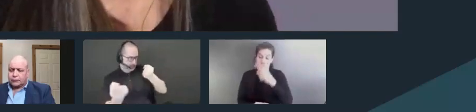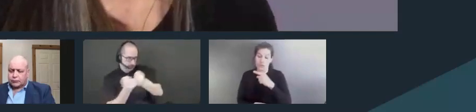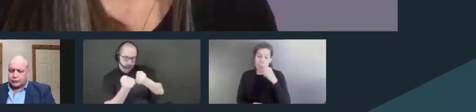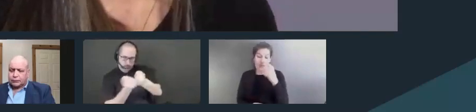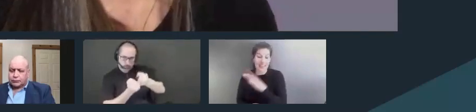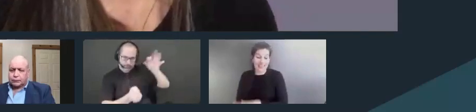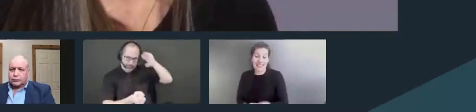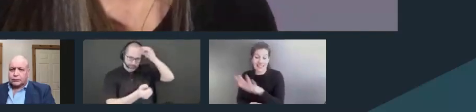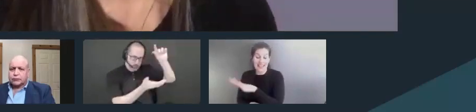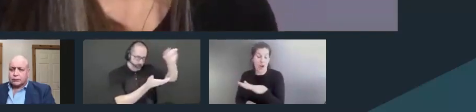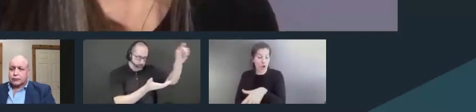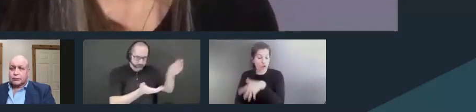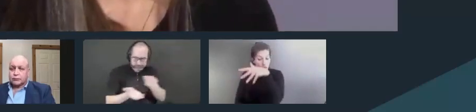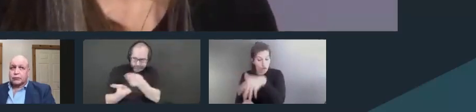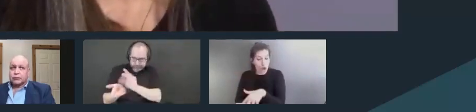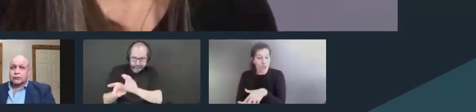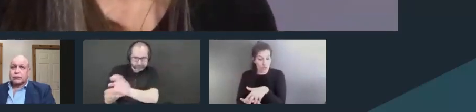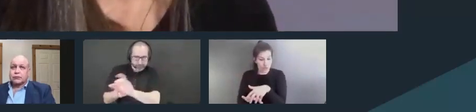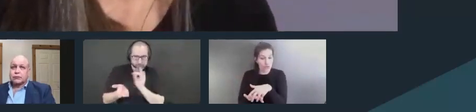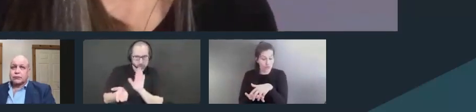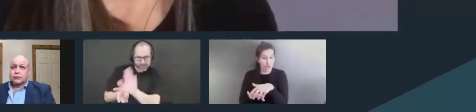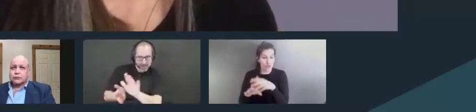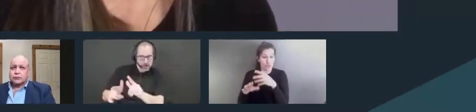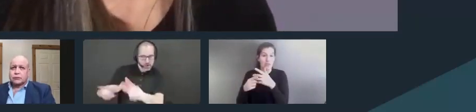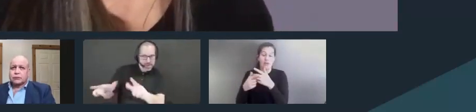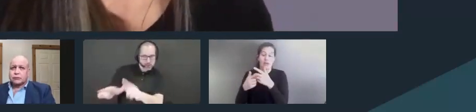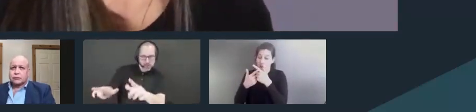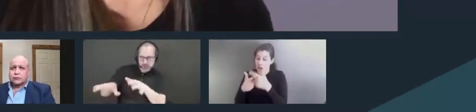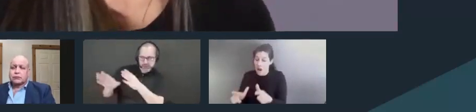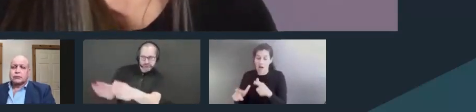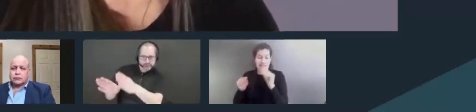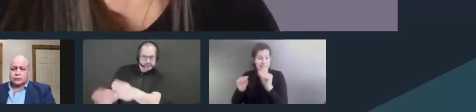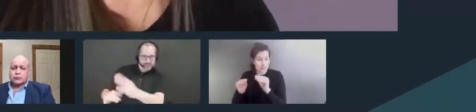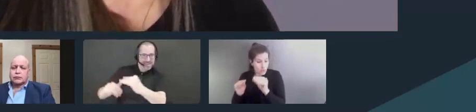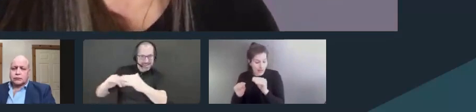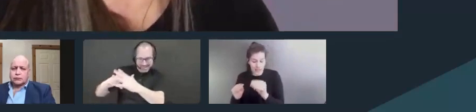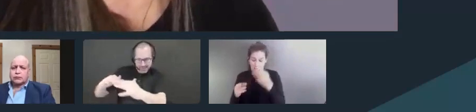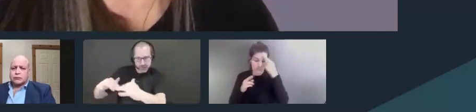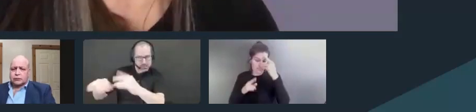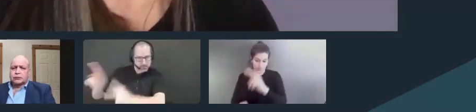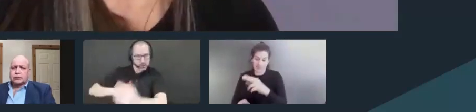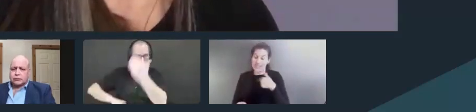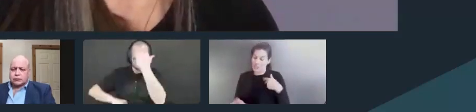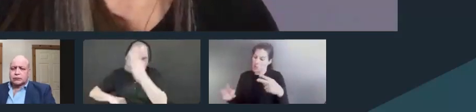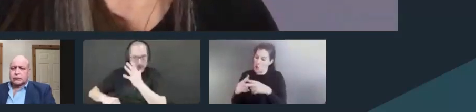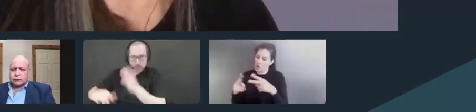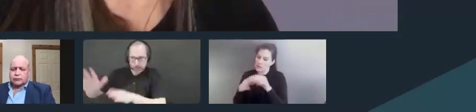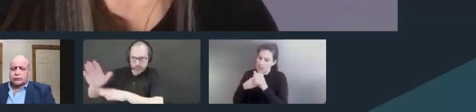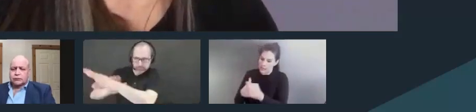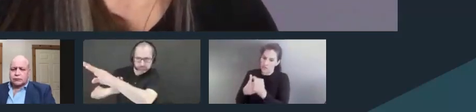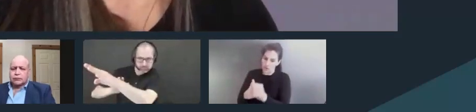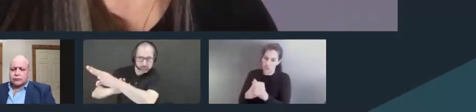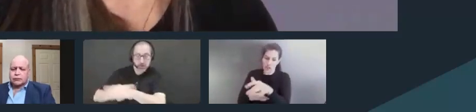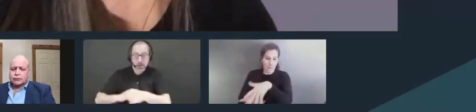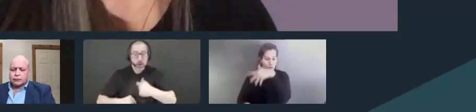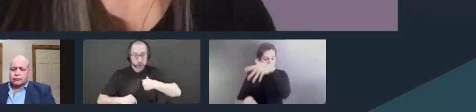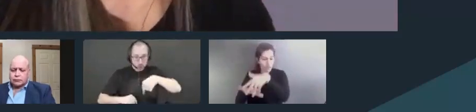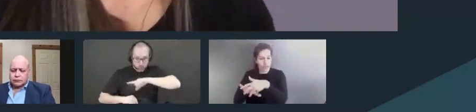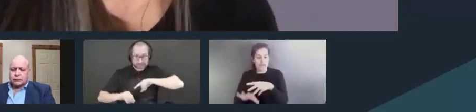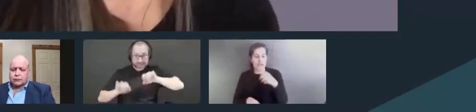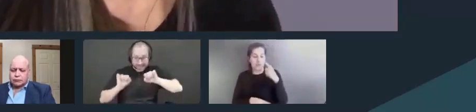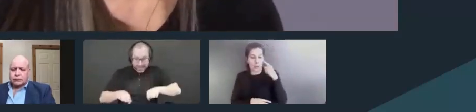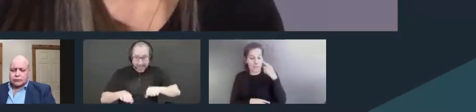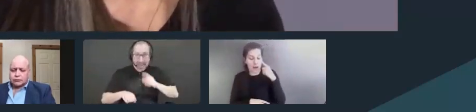Indigenous people are asking for and that Indigenous people know will work. We can become critically aware of our own